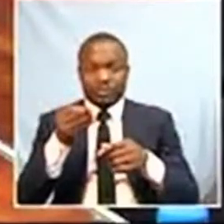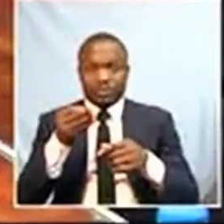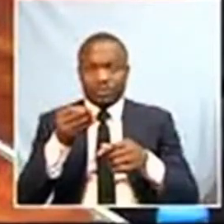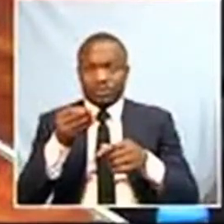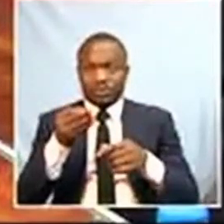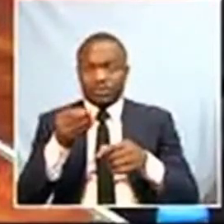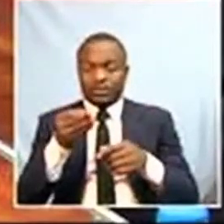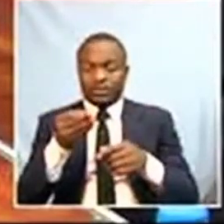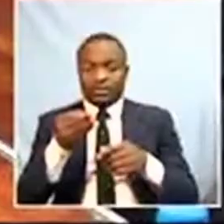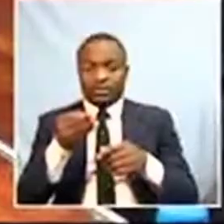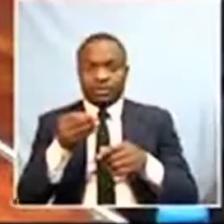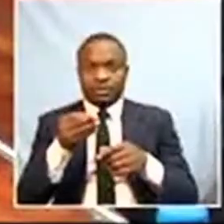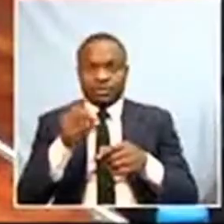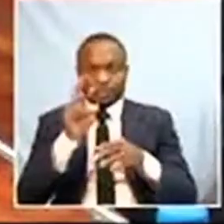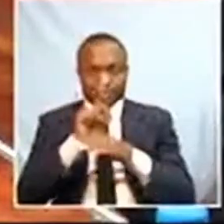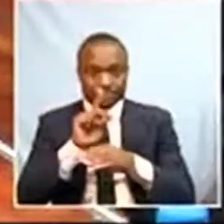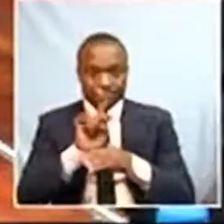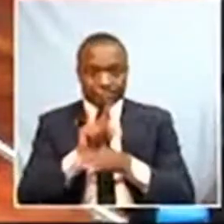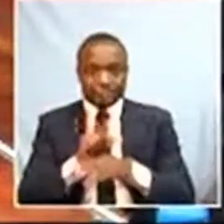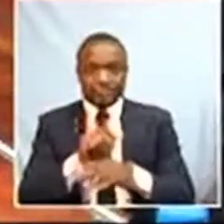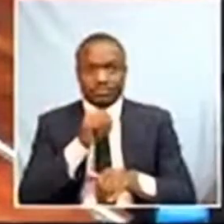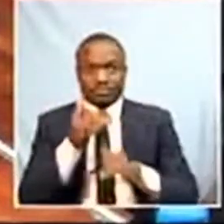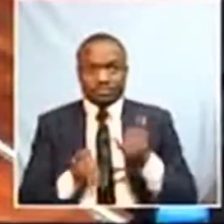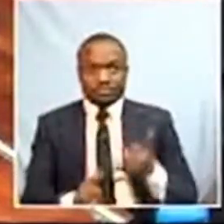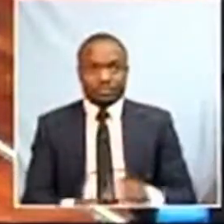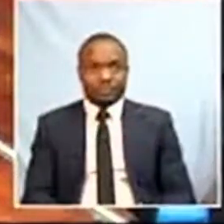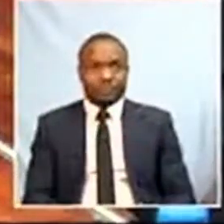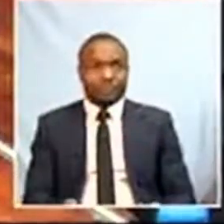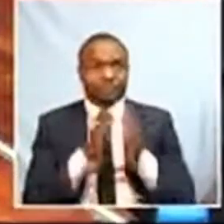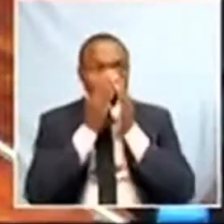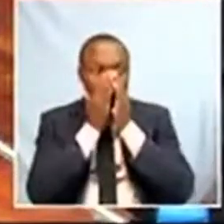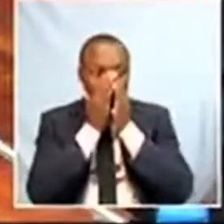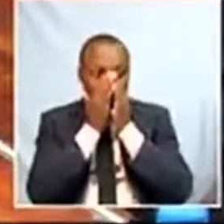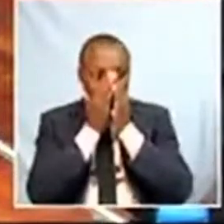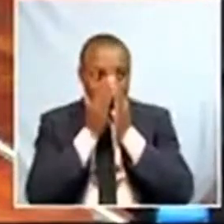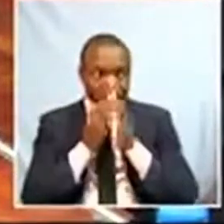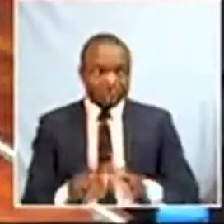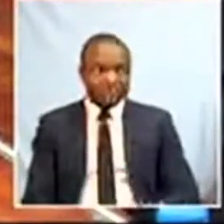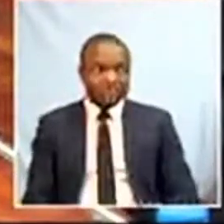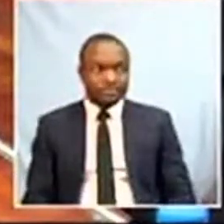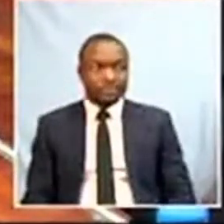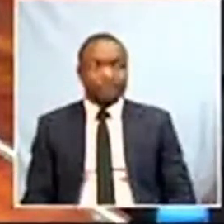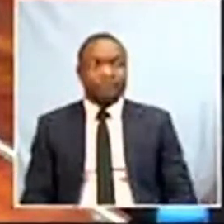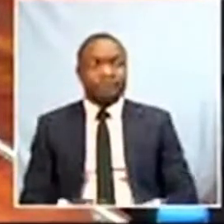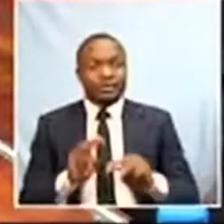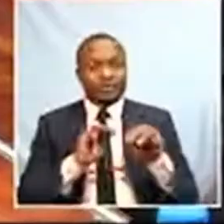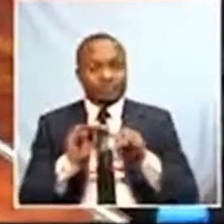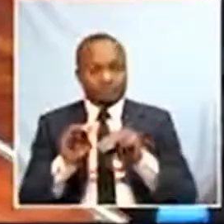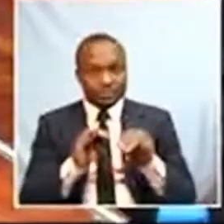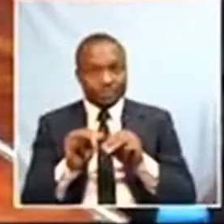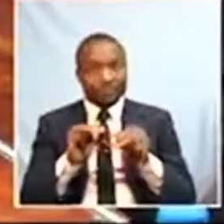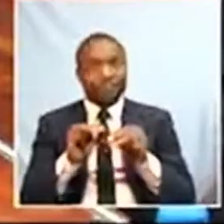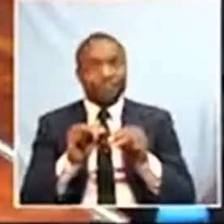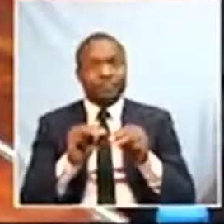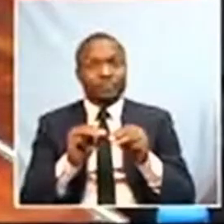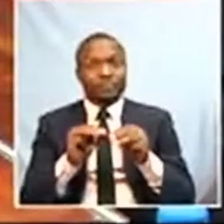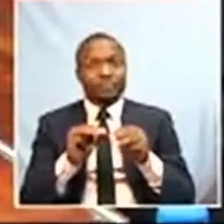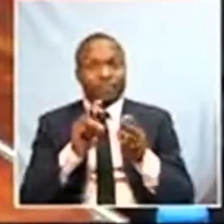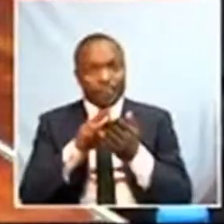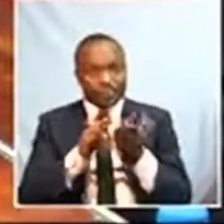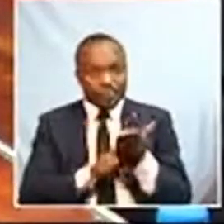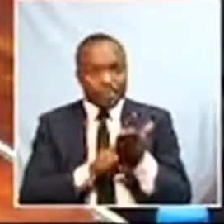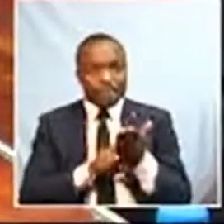the end of 2023. Action taken. Management wishes to report that the reconciliation